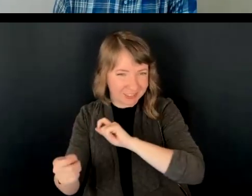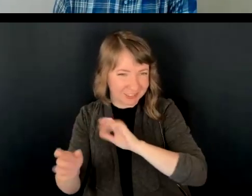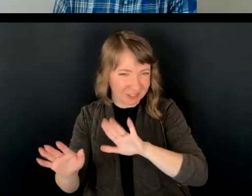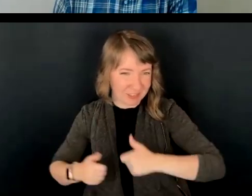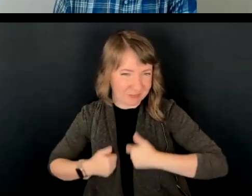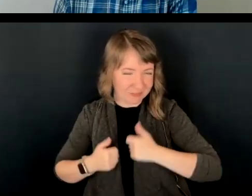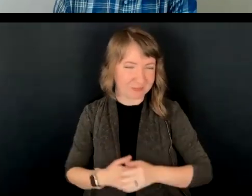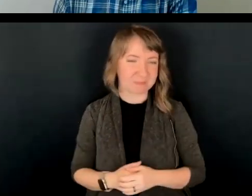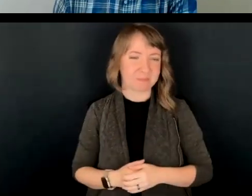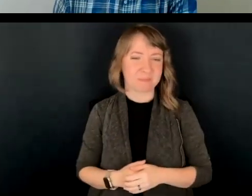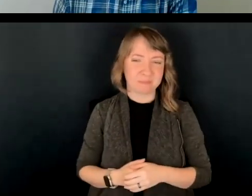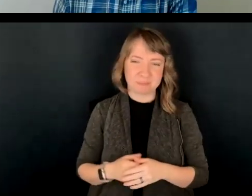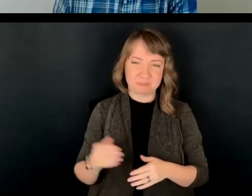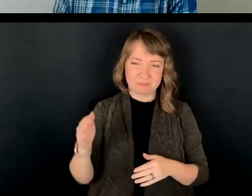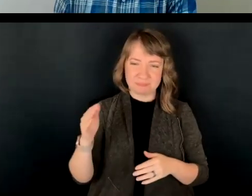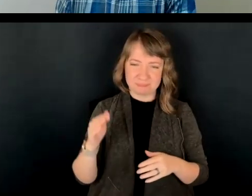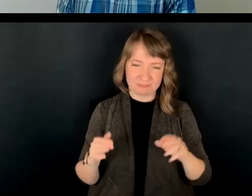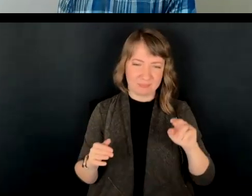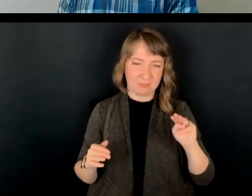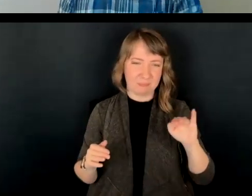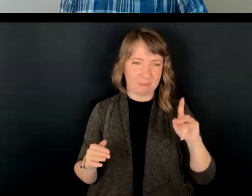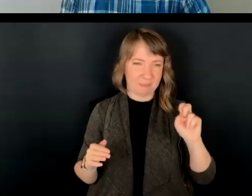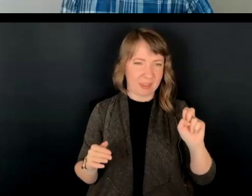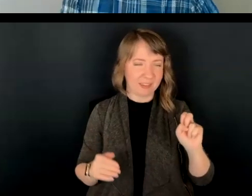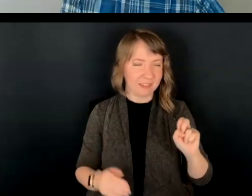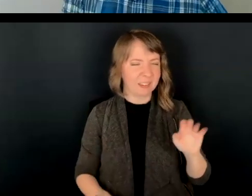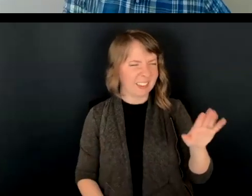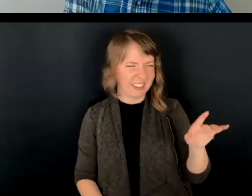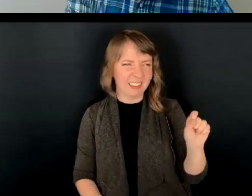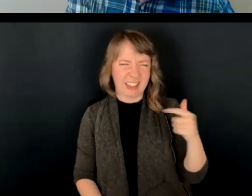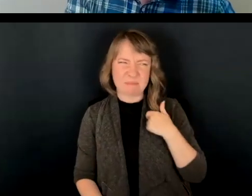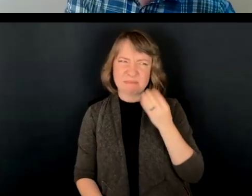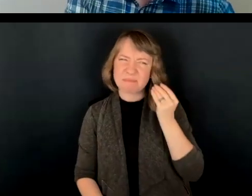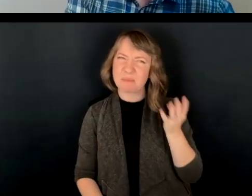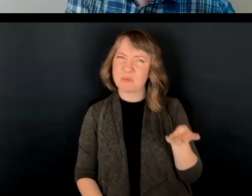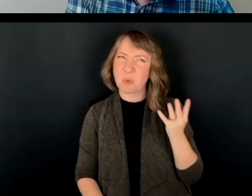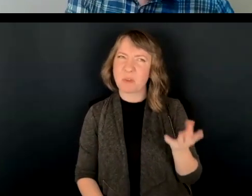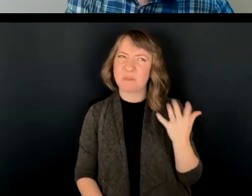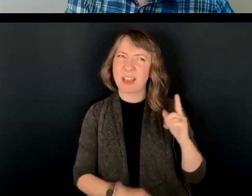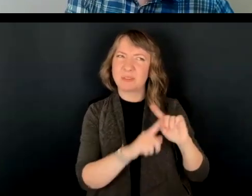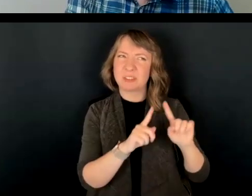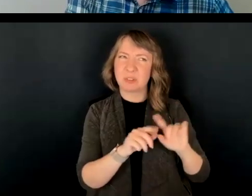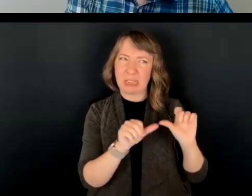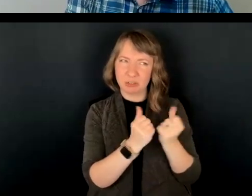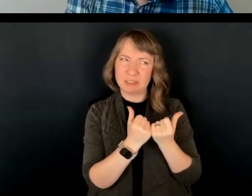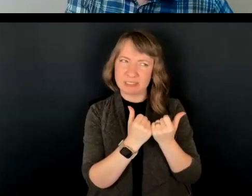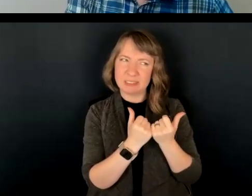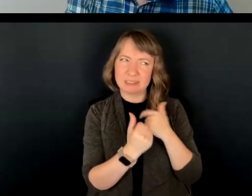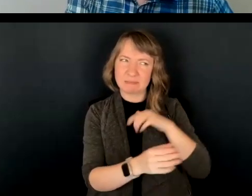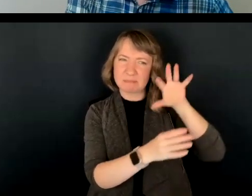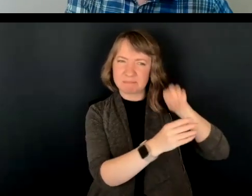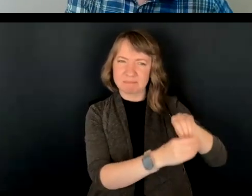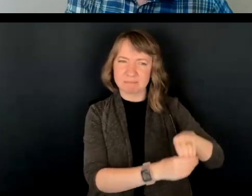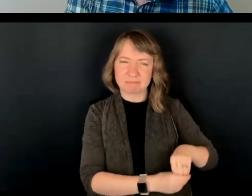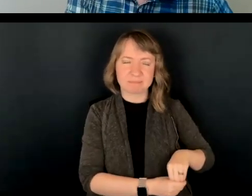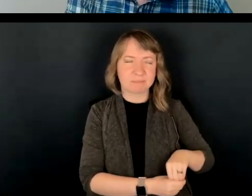each agency I've worked for, I think that's 4 or 5 now, has had a process to easily and